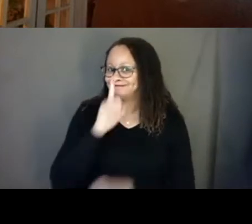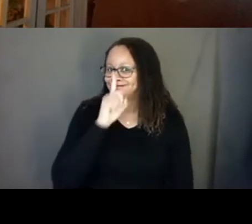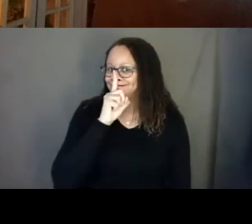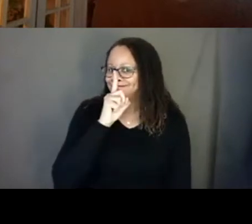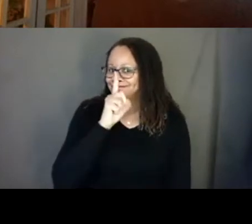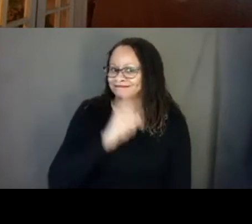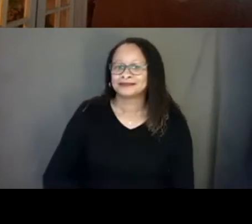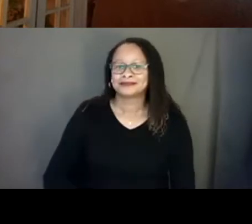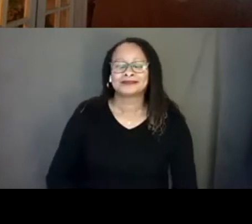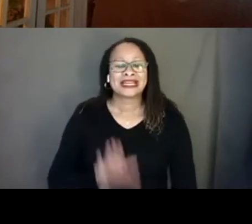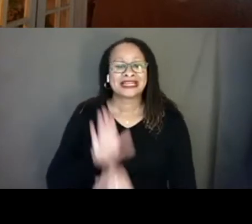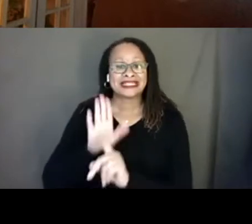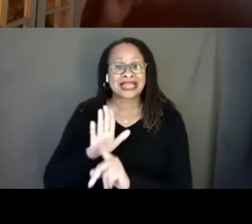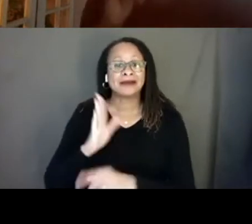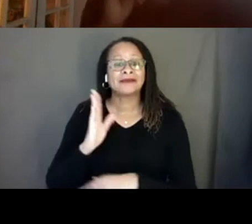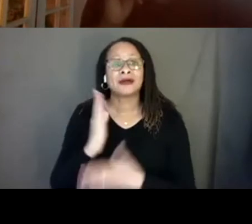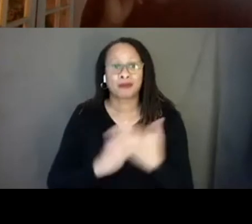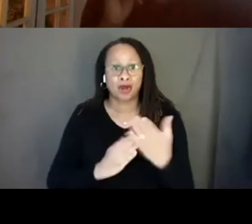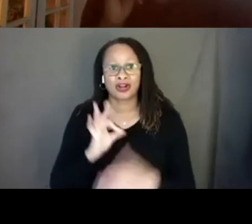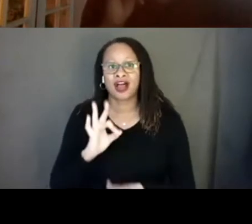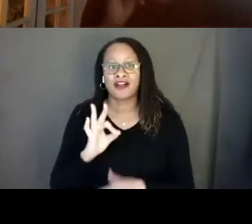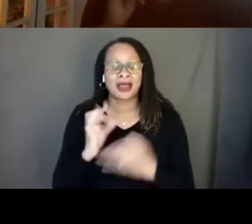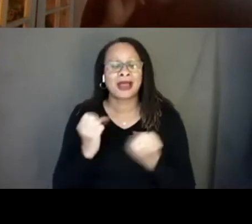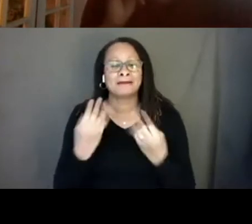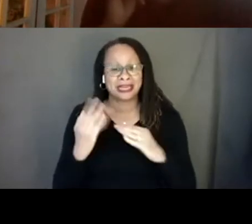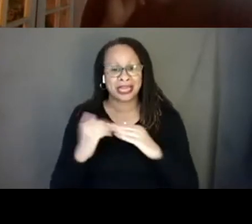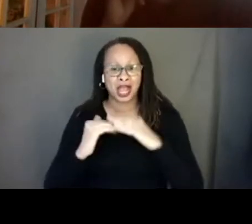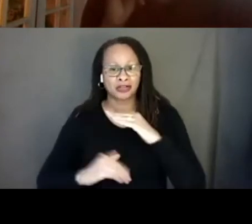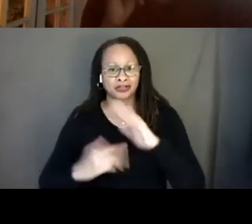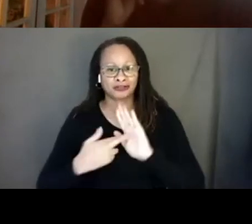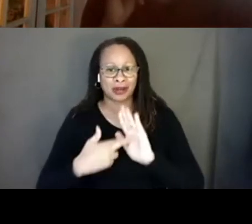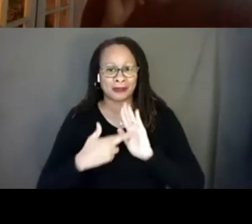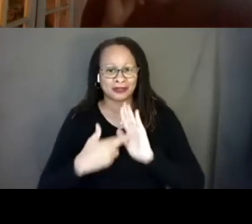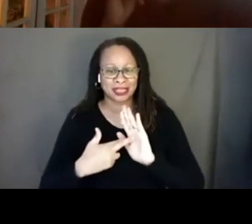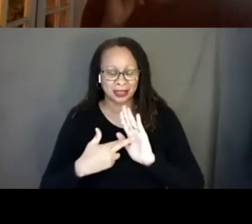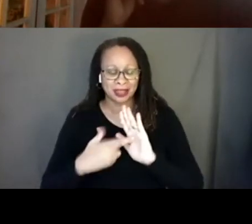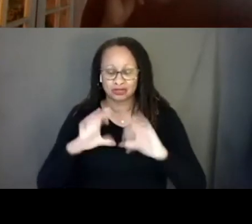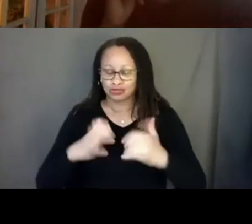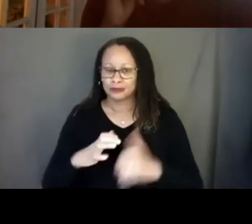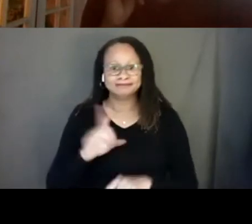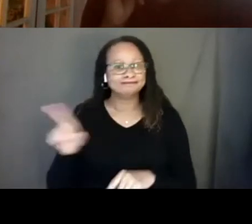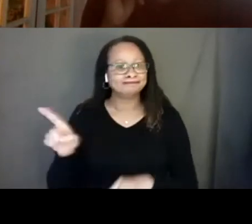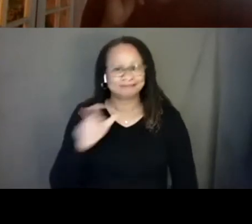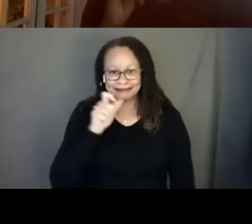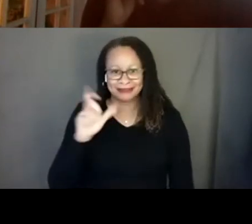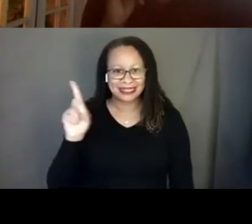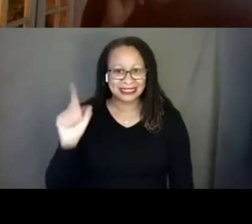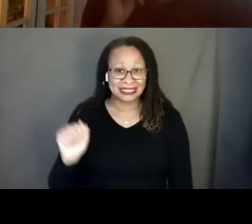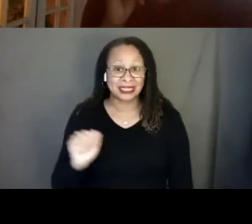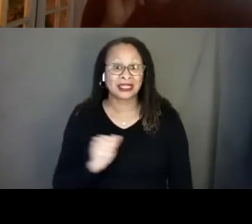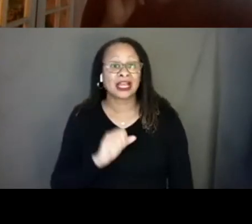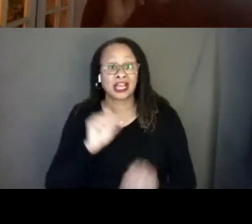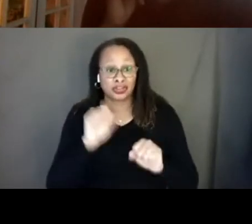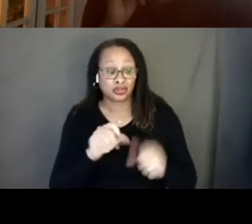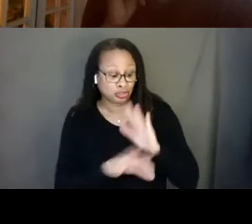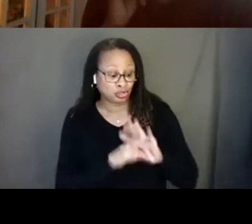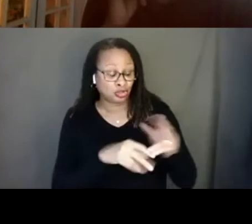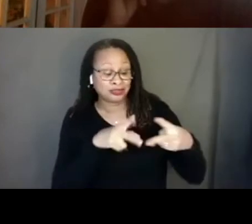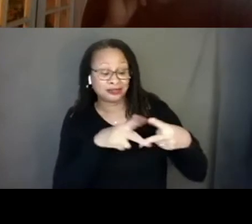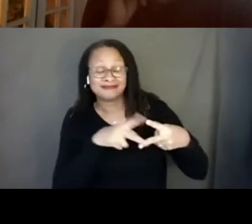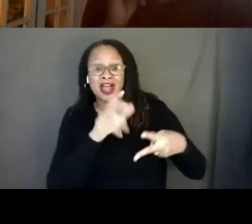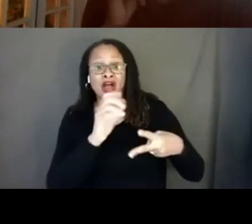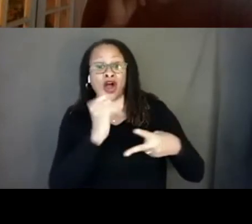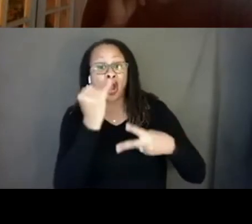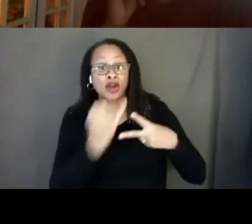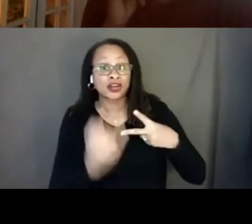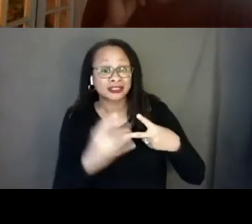who is himself part of many underrepresented groups, but not disabled. He said, you can choose to be either an artist or an advocate. You